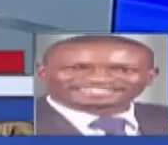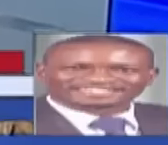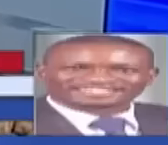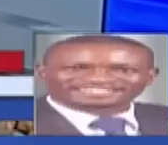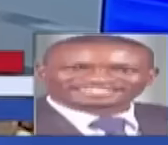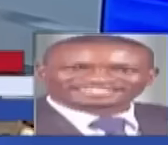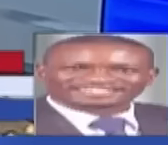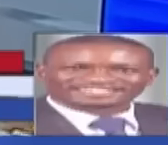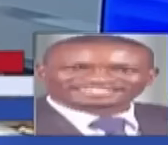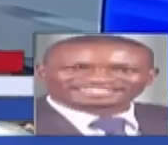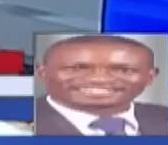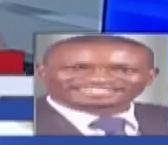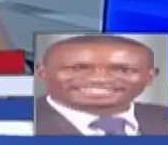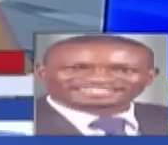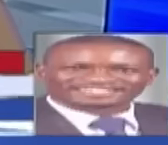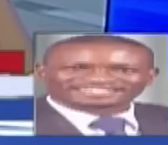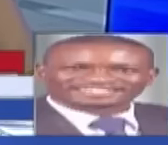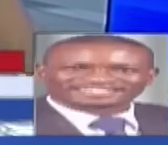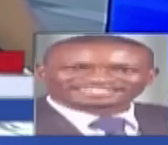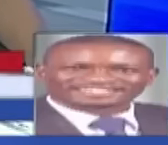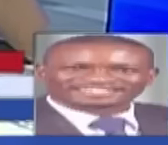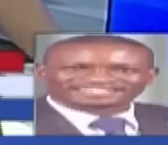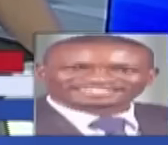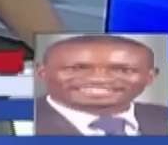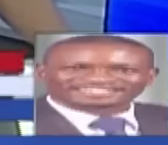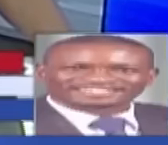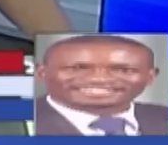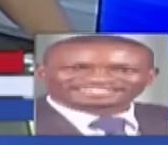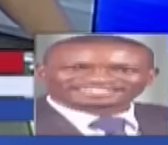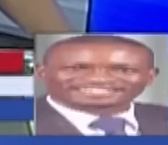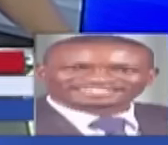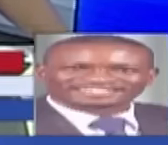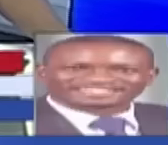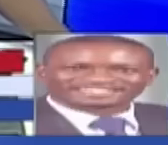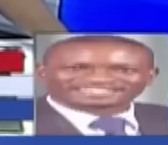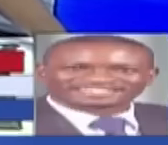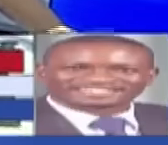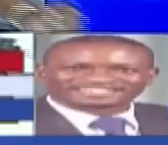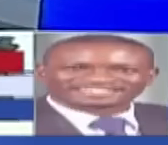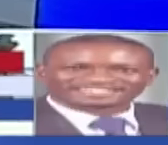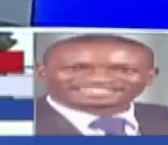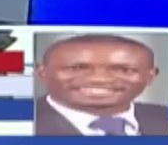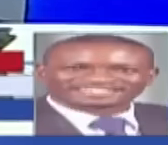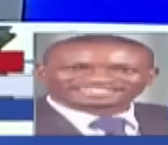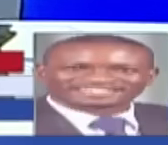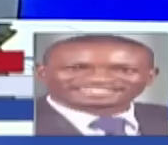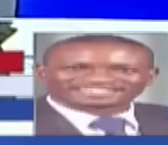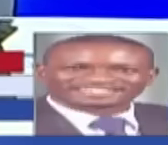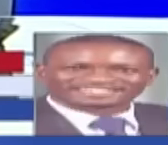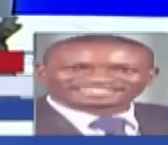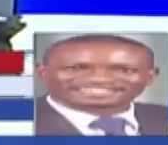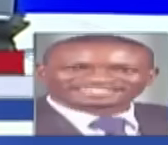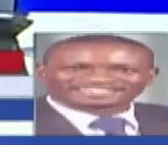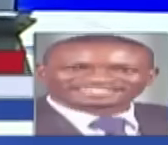to structures and procedures in the party. But it, just like our national constitution, we anticipated